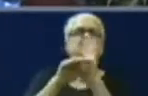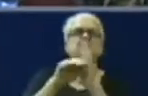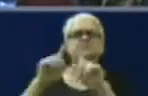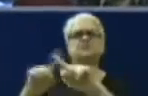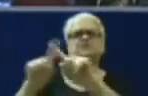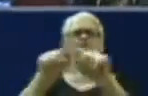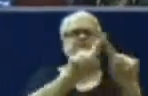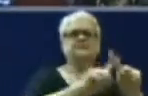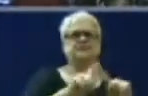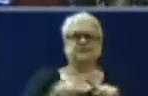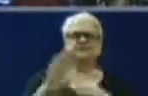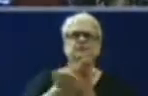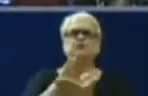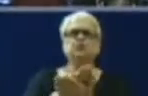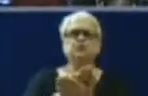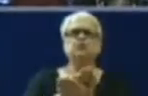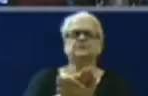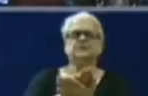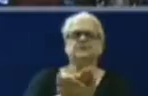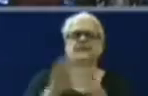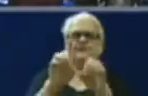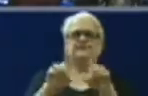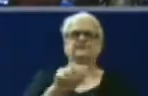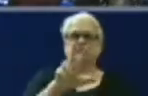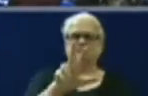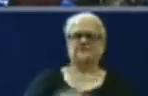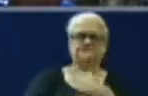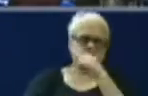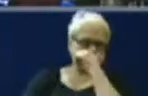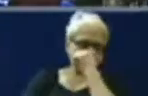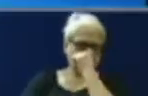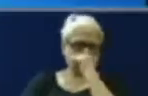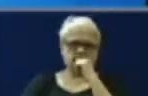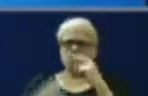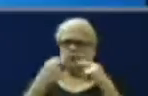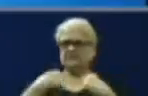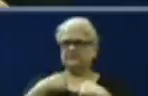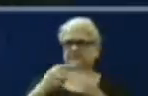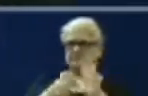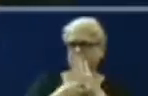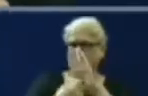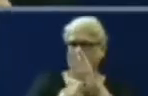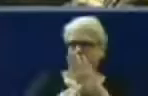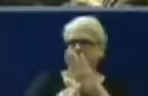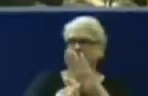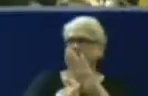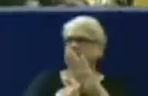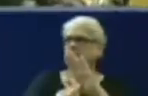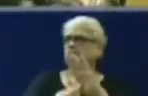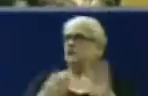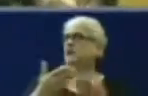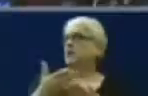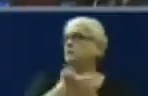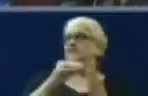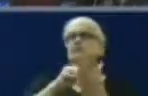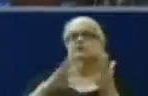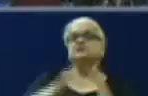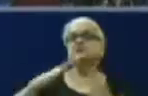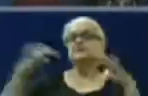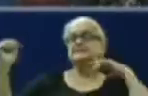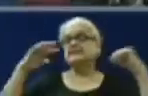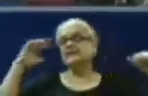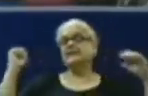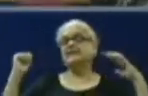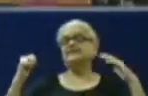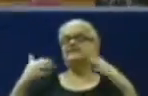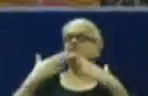me in watching the video montage. Hey, can I just say something before the students all slip out? I just think it was